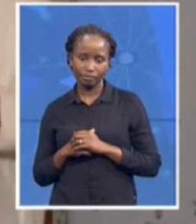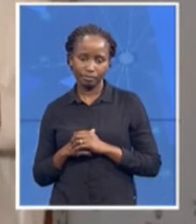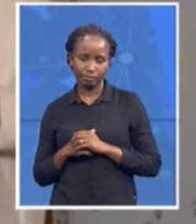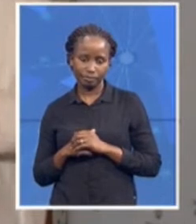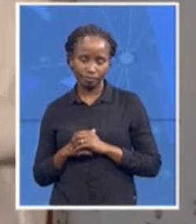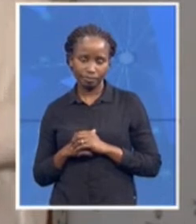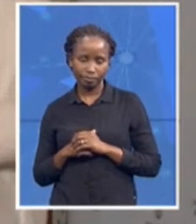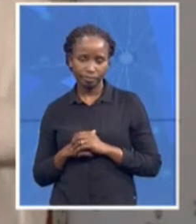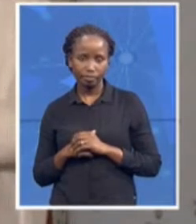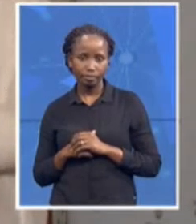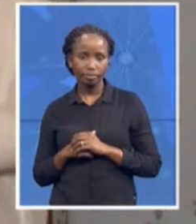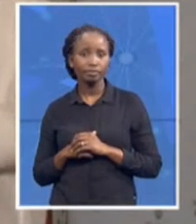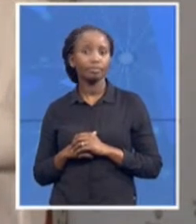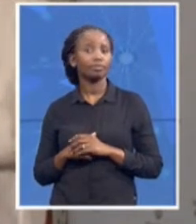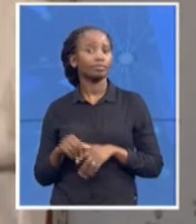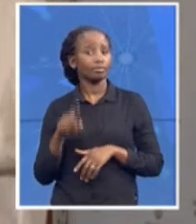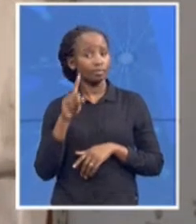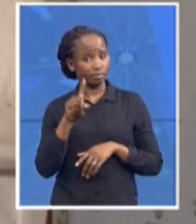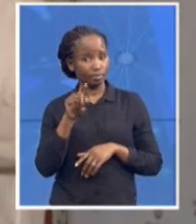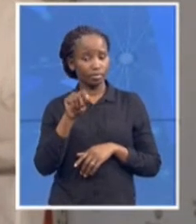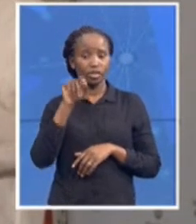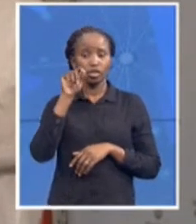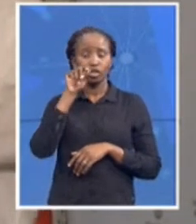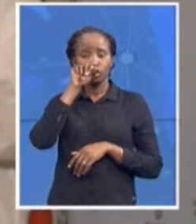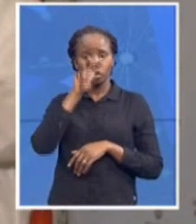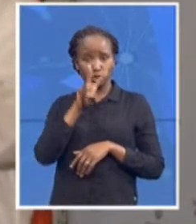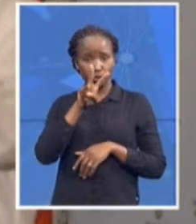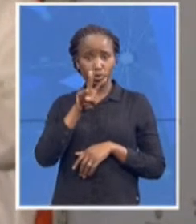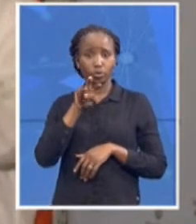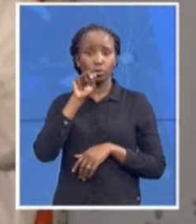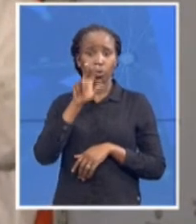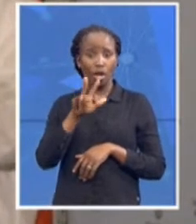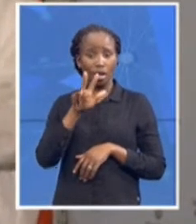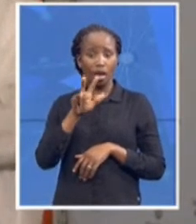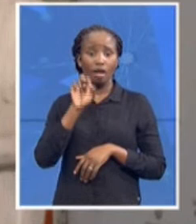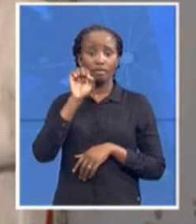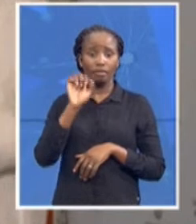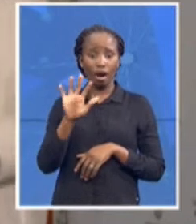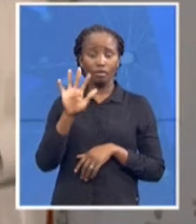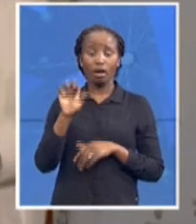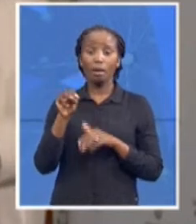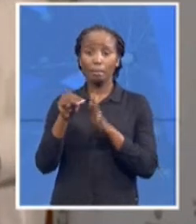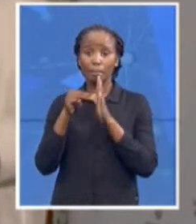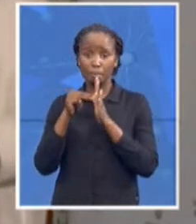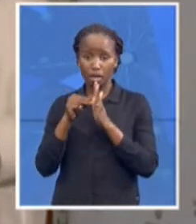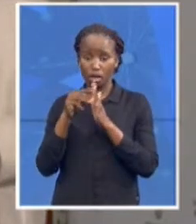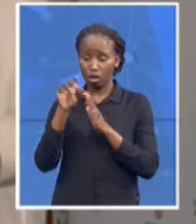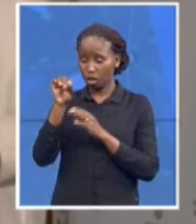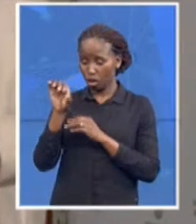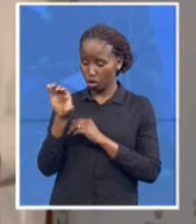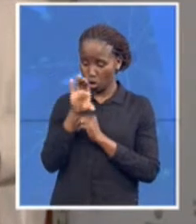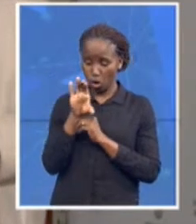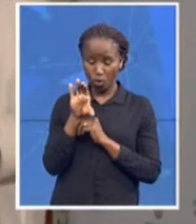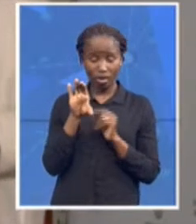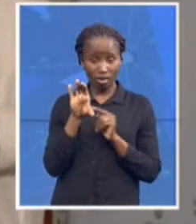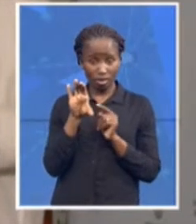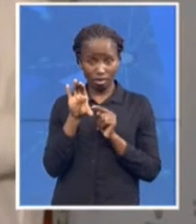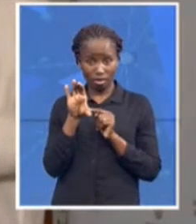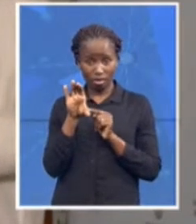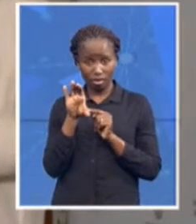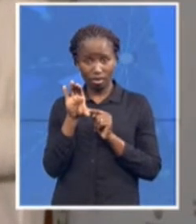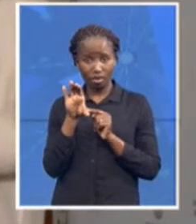285 million rands which was supposed to go to artists, to date,